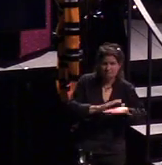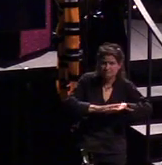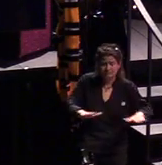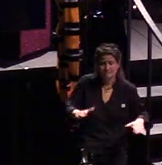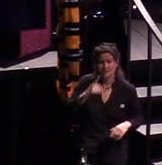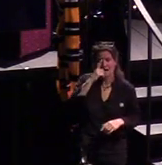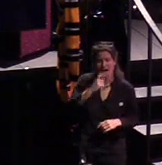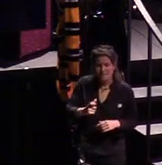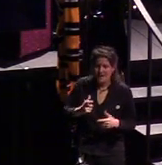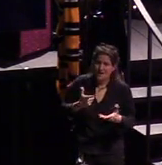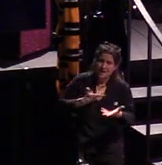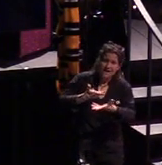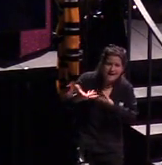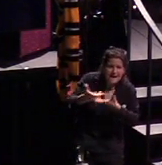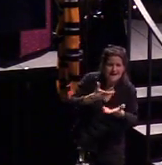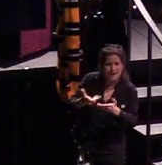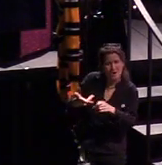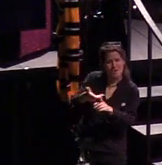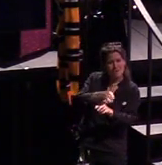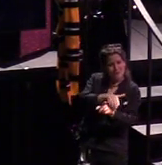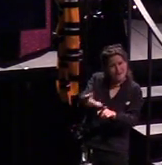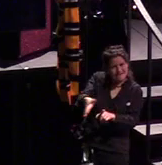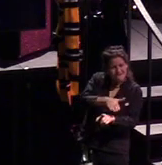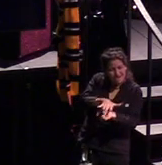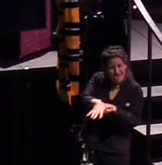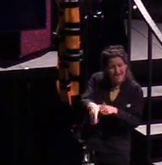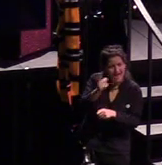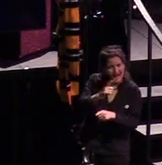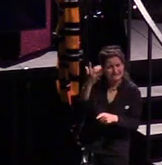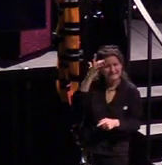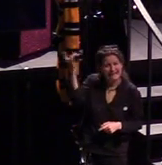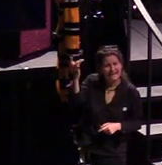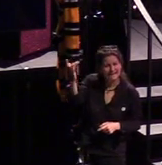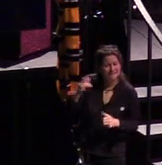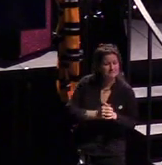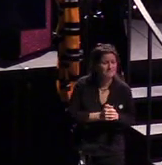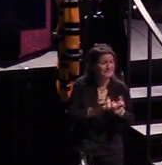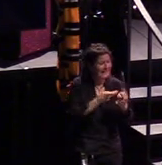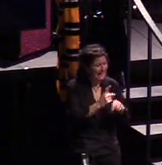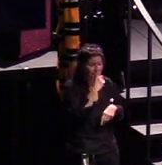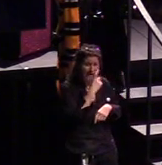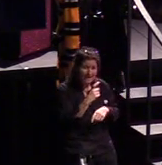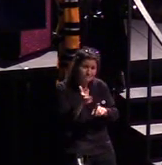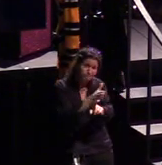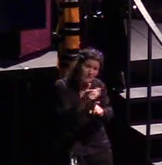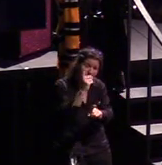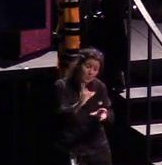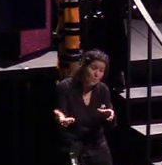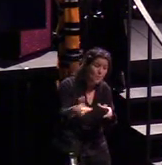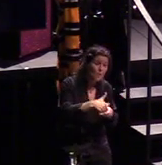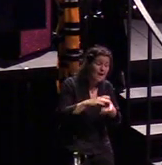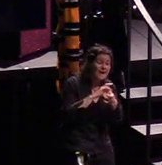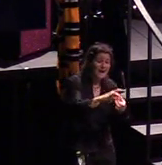persuasive and silly biscuit if we can get people to engage we can get them to change